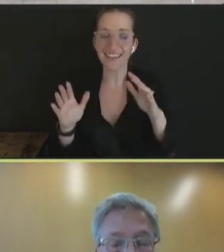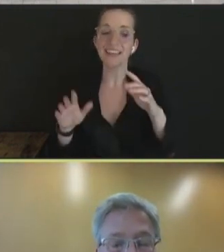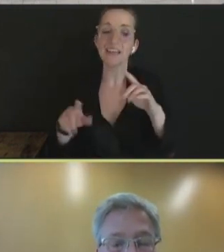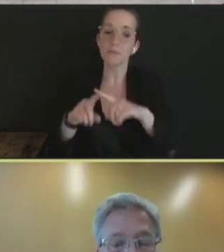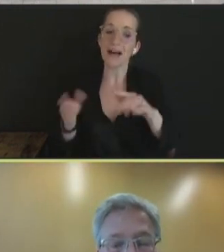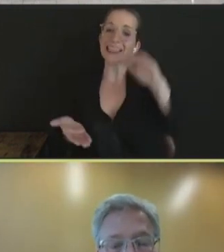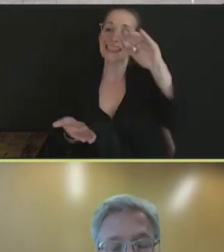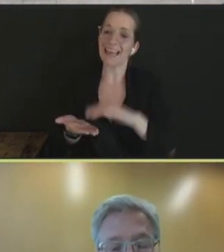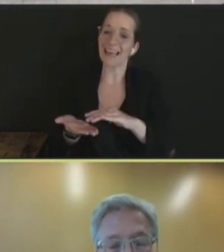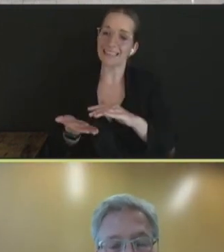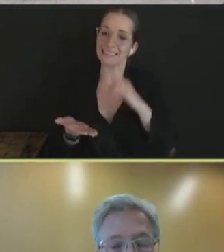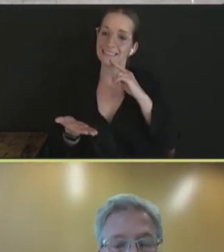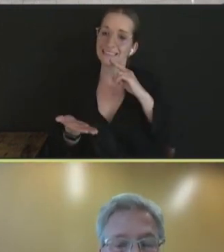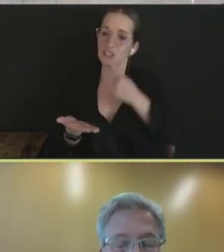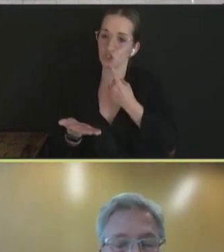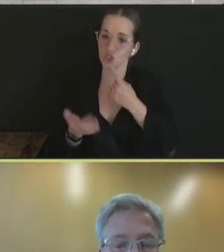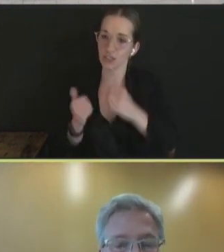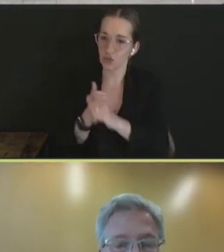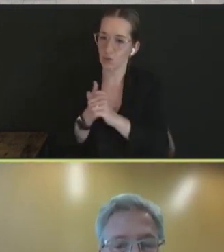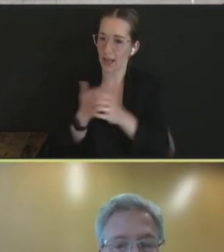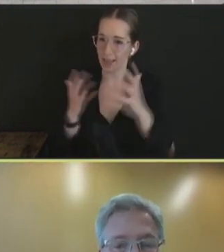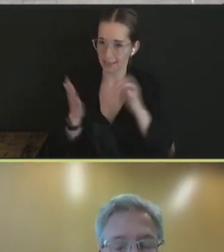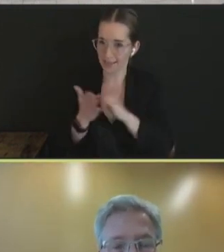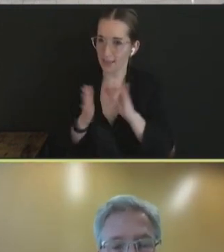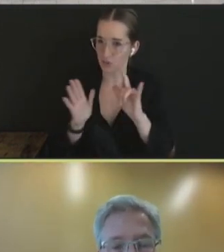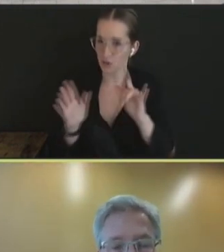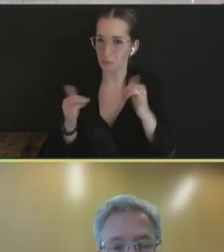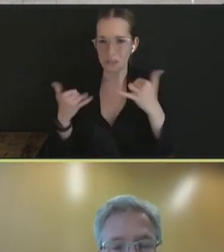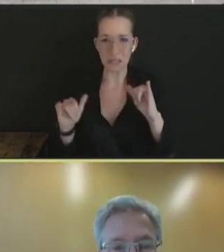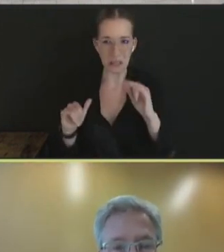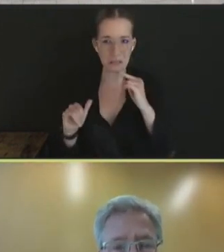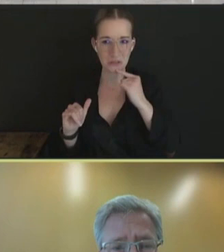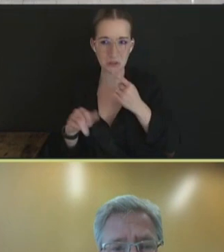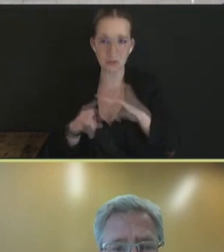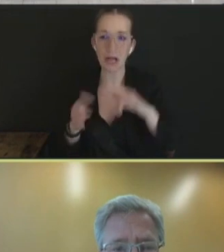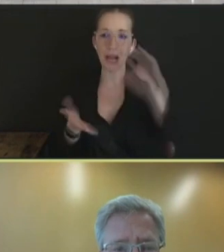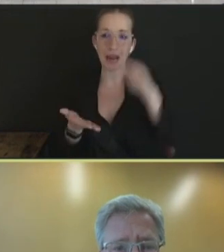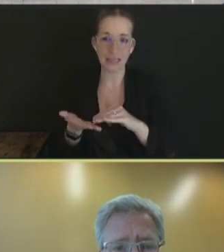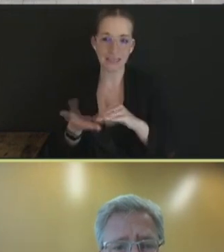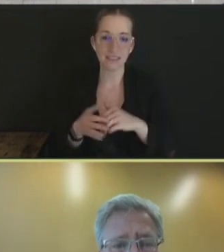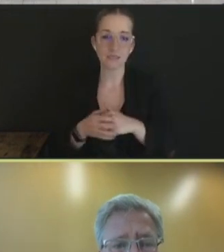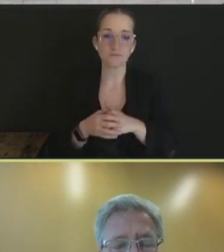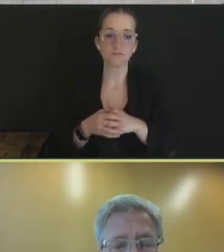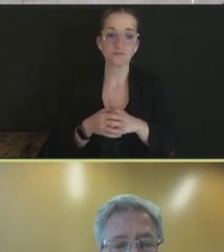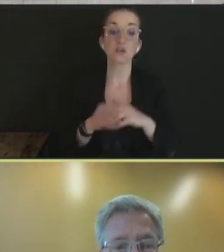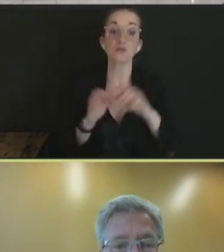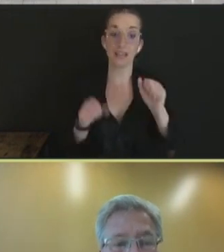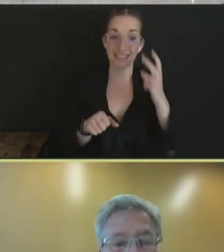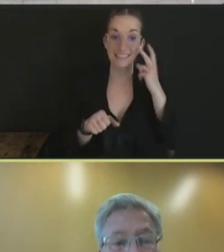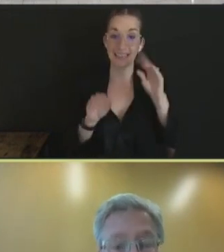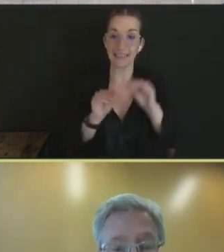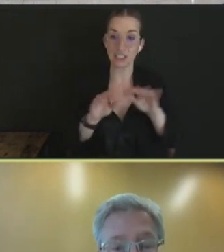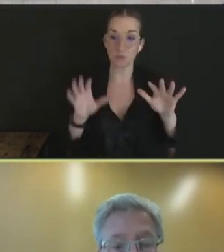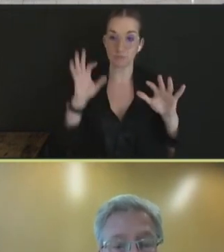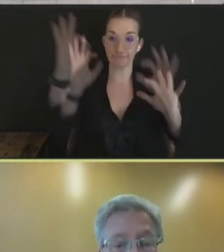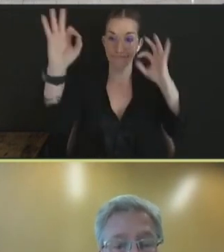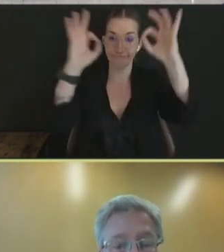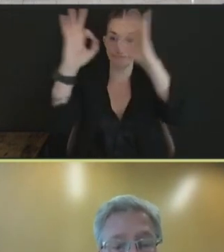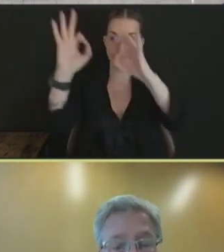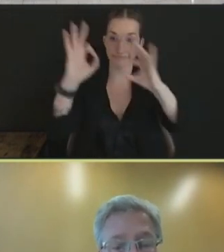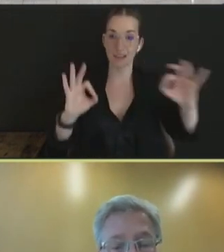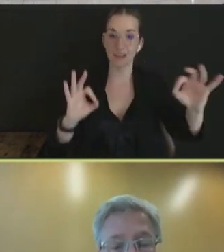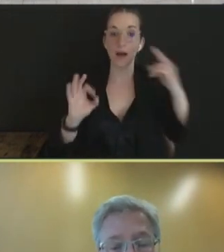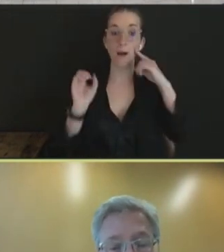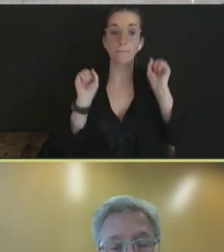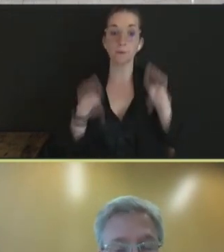threat here. But what you can see is the distribution of the potential for of health impact